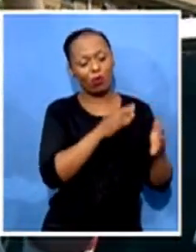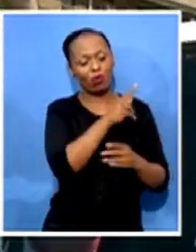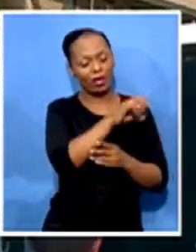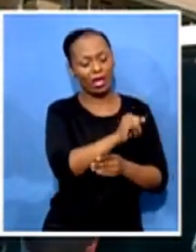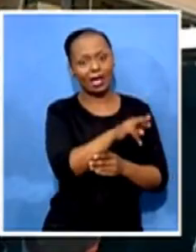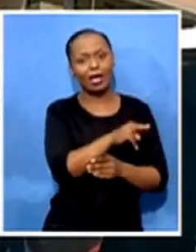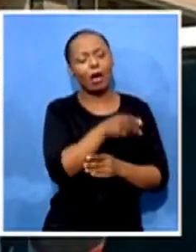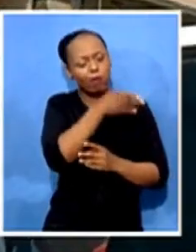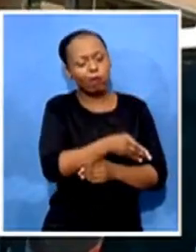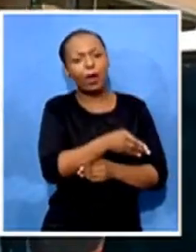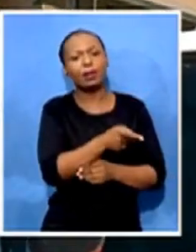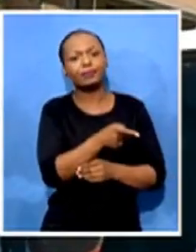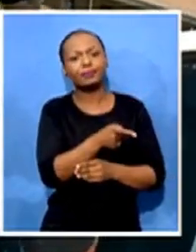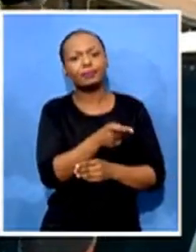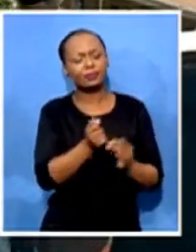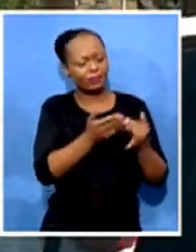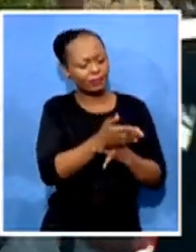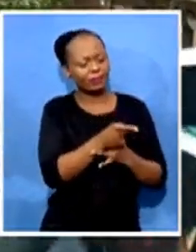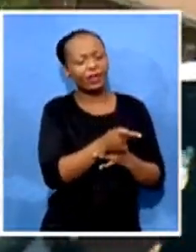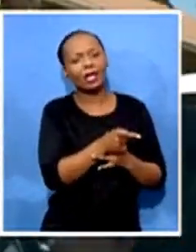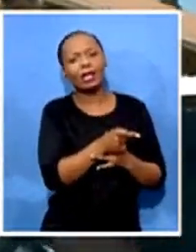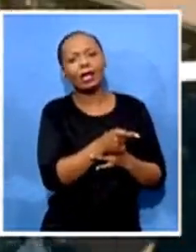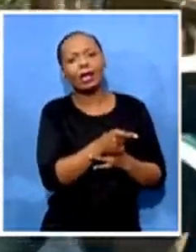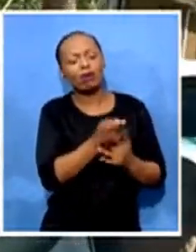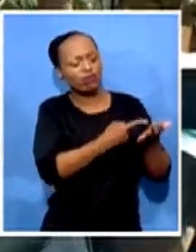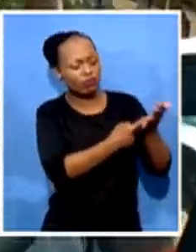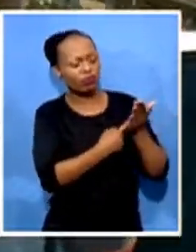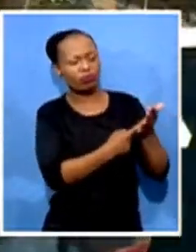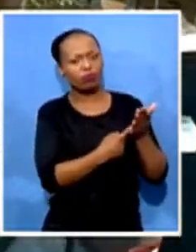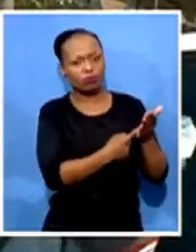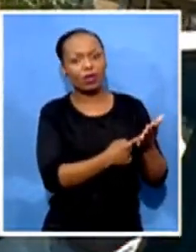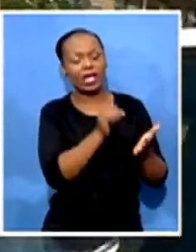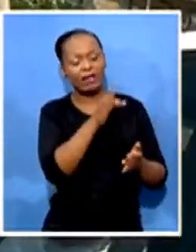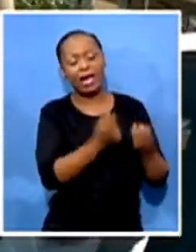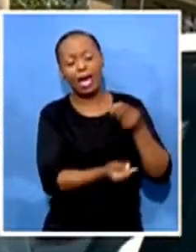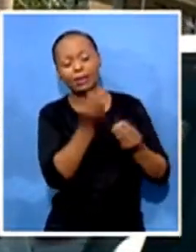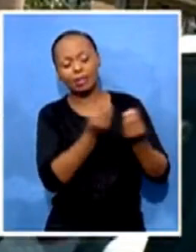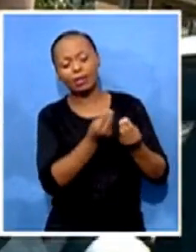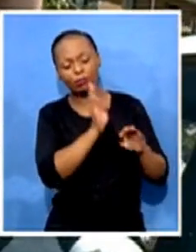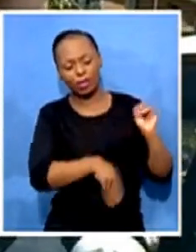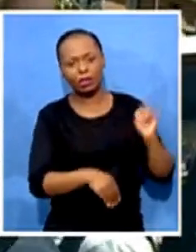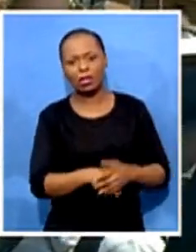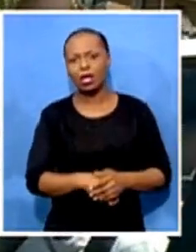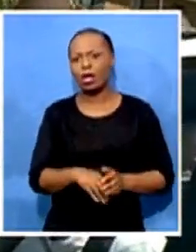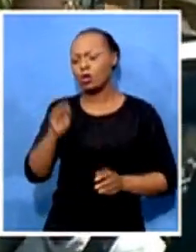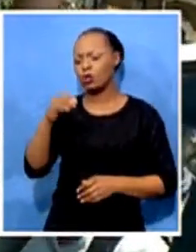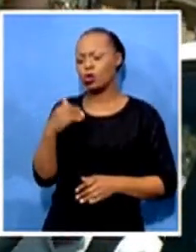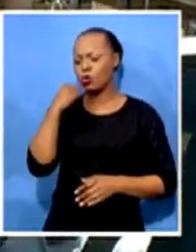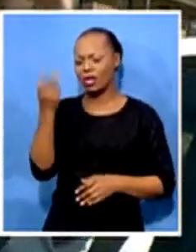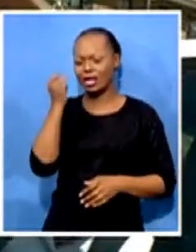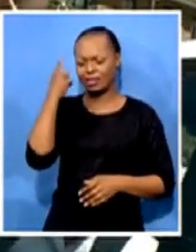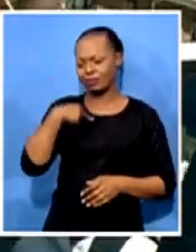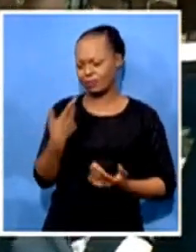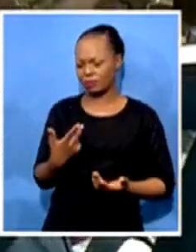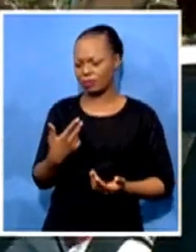And that is the police's position. So we don't want us to negotiate with you to find each other in a proper way of doing this thing. This is the